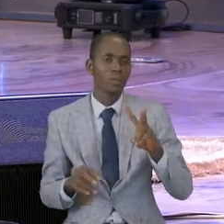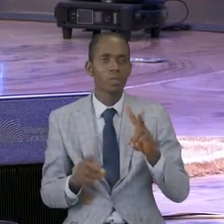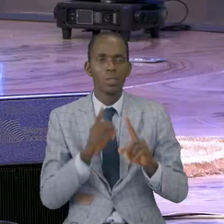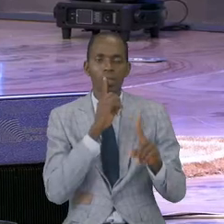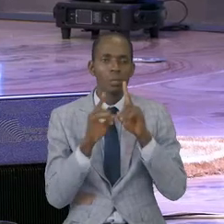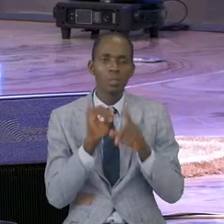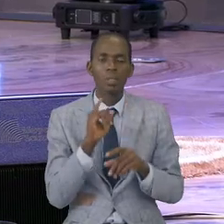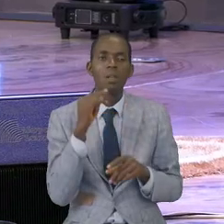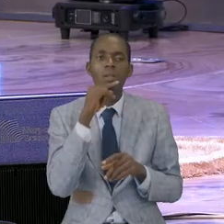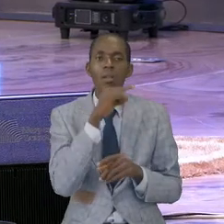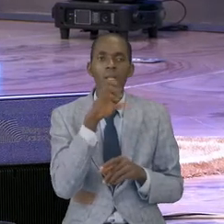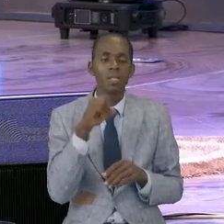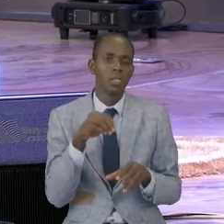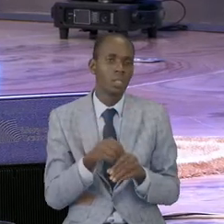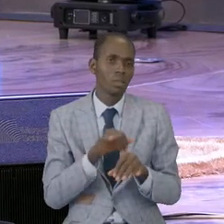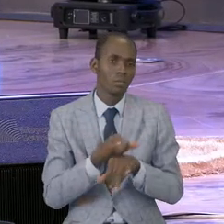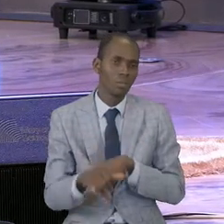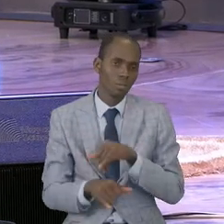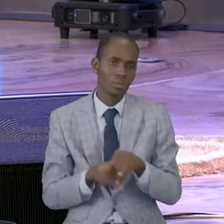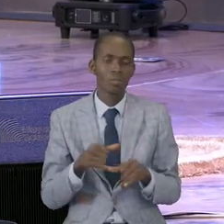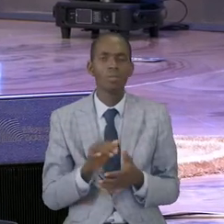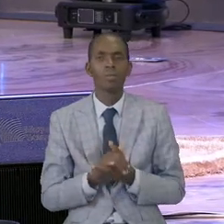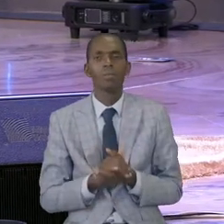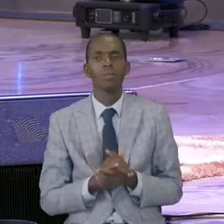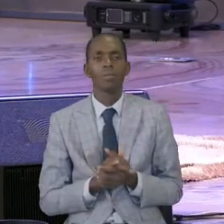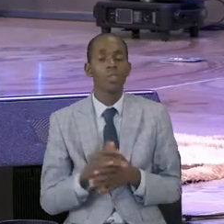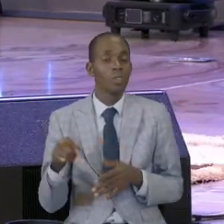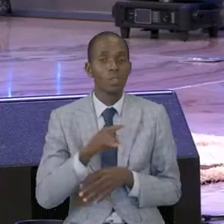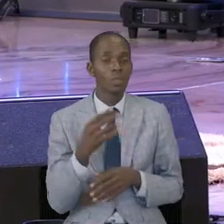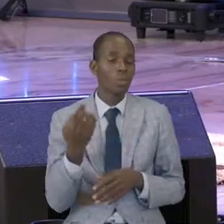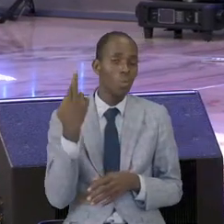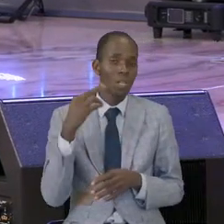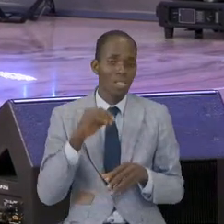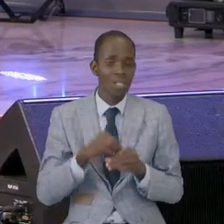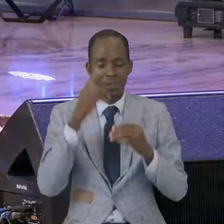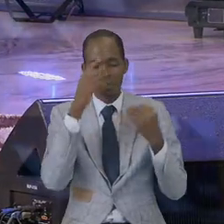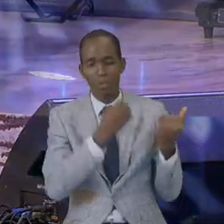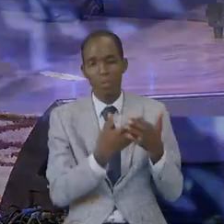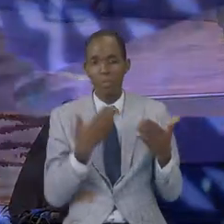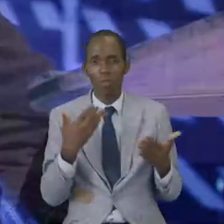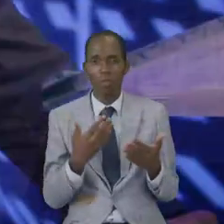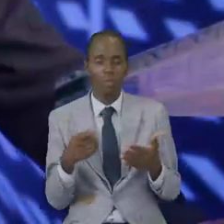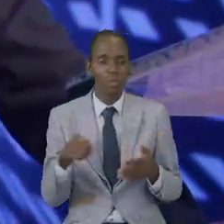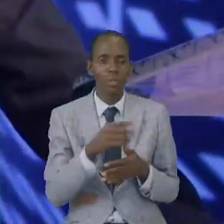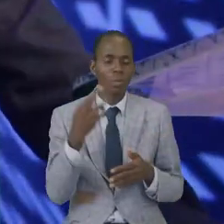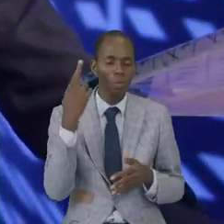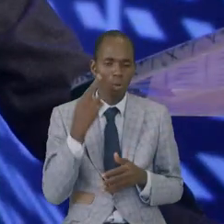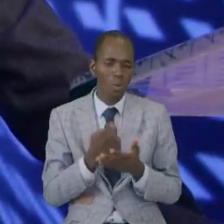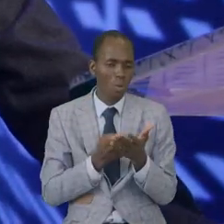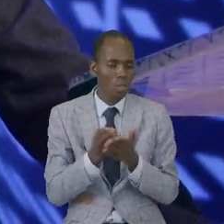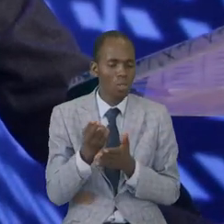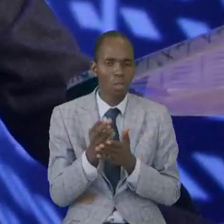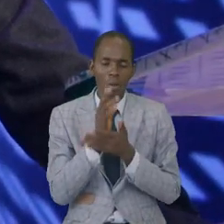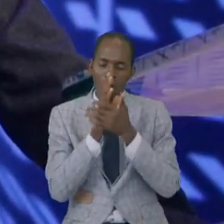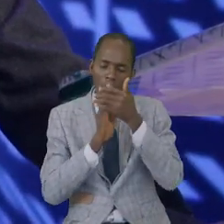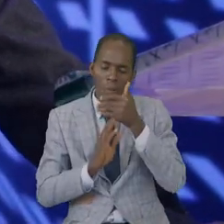speaking lies in hypocrisy. Those who were in the faith before, they were honest, they were humble, and